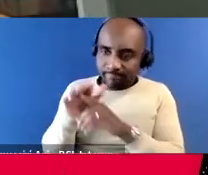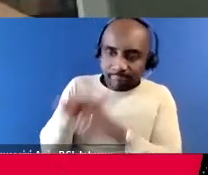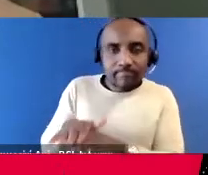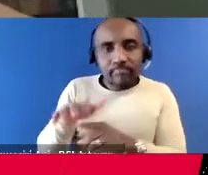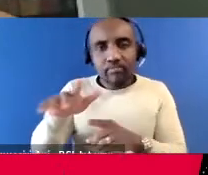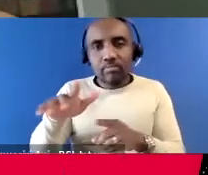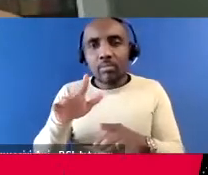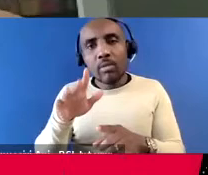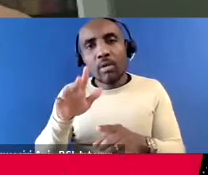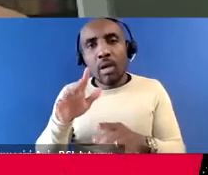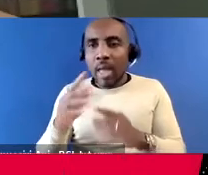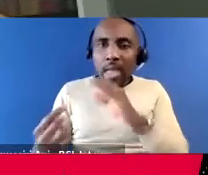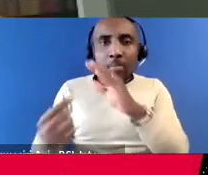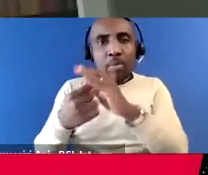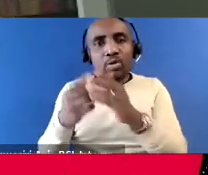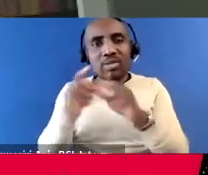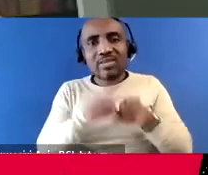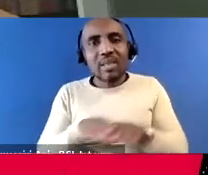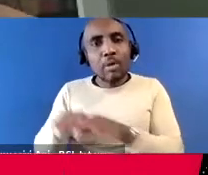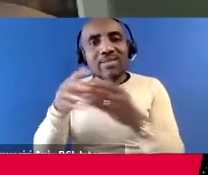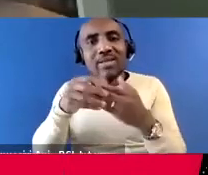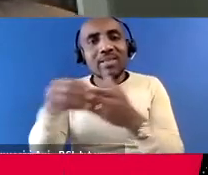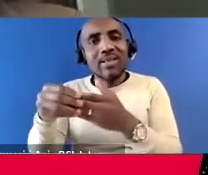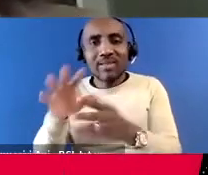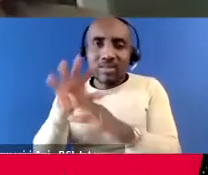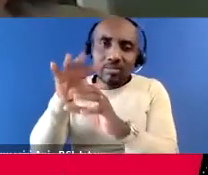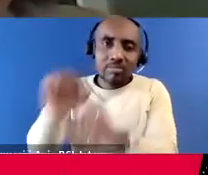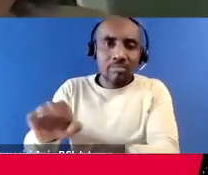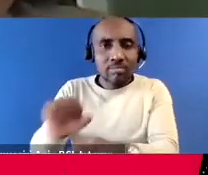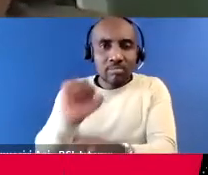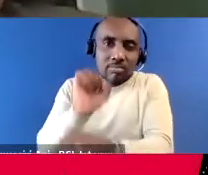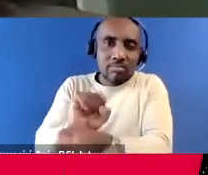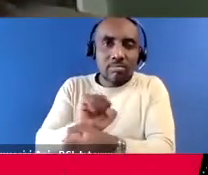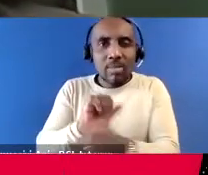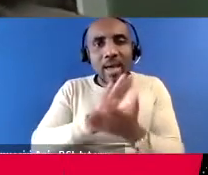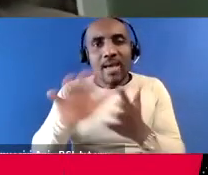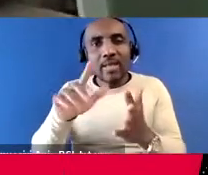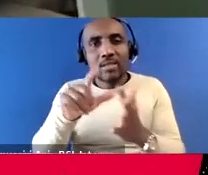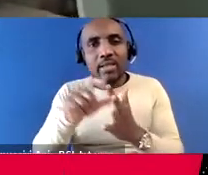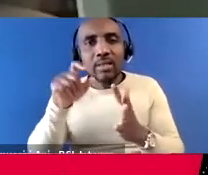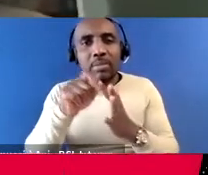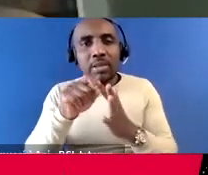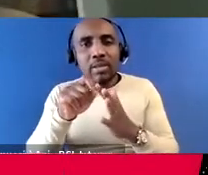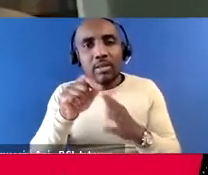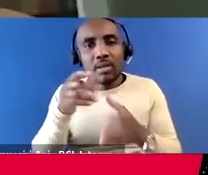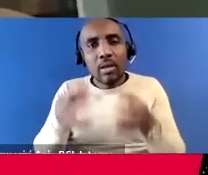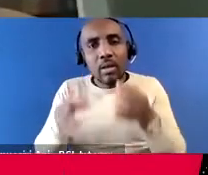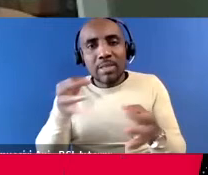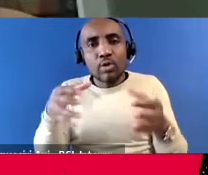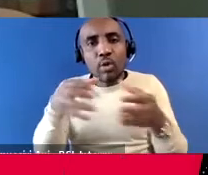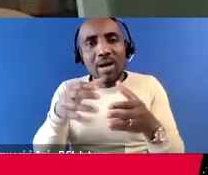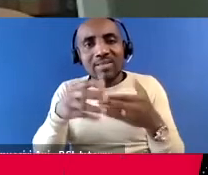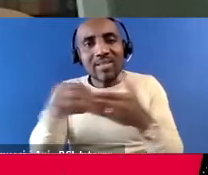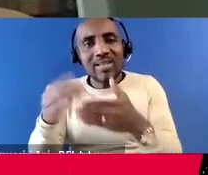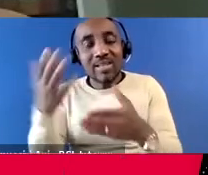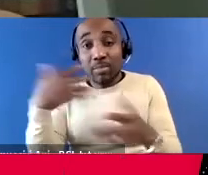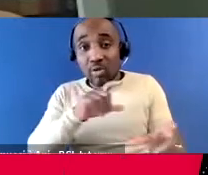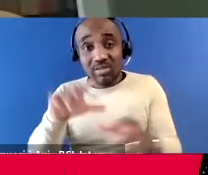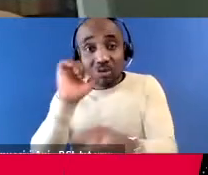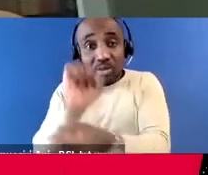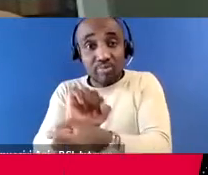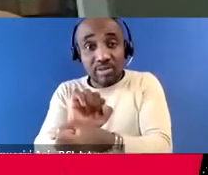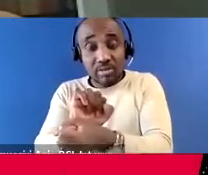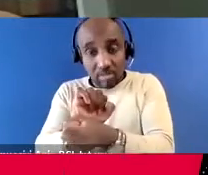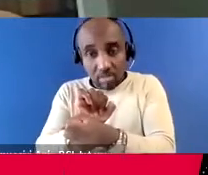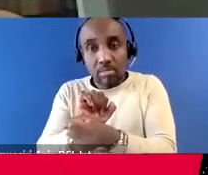of prominent democratic leaders, including the HDP former leaders who remain in prison, and taking over of opposition